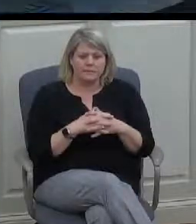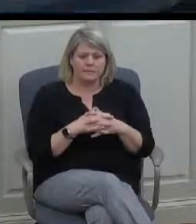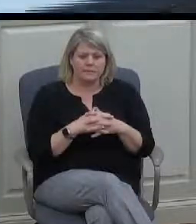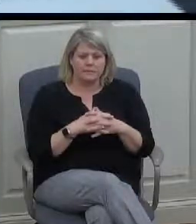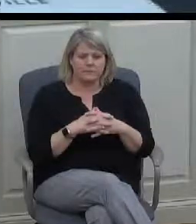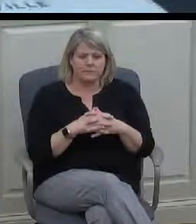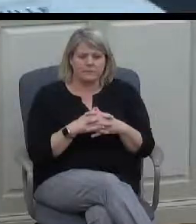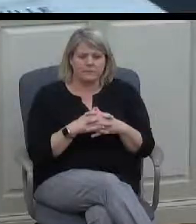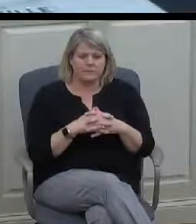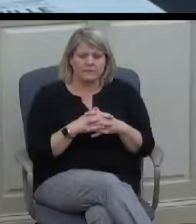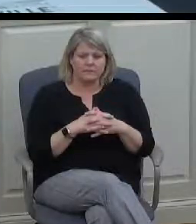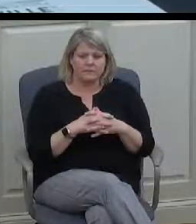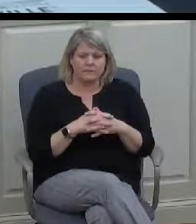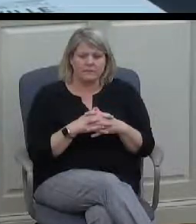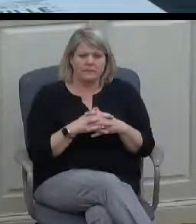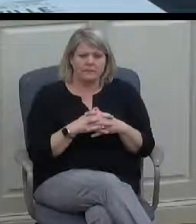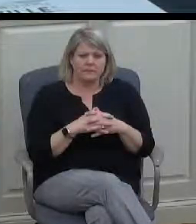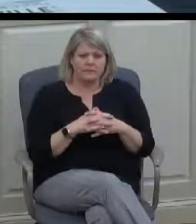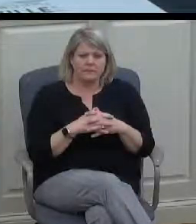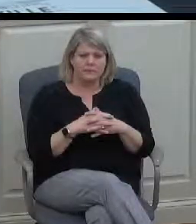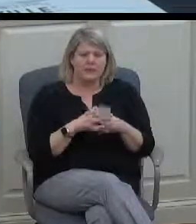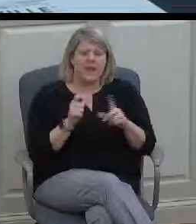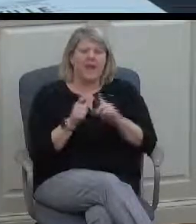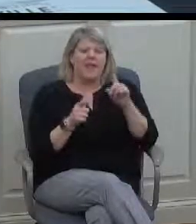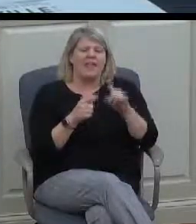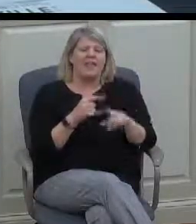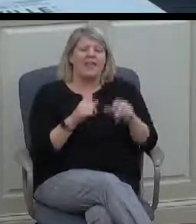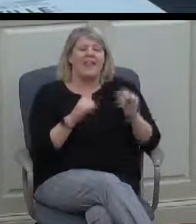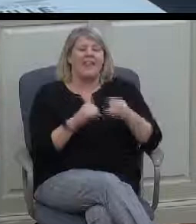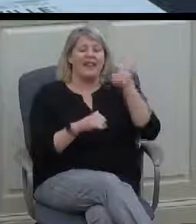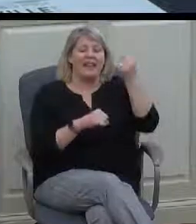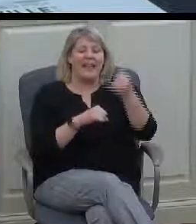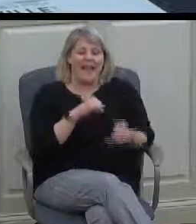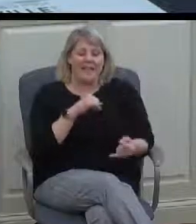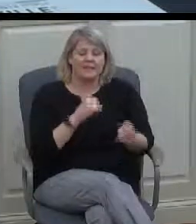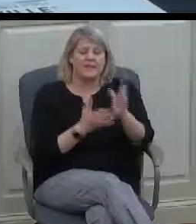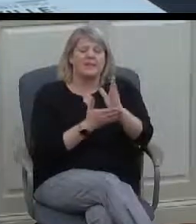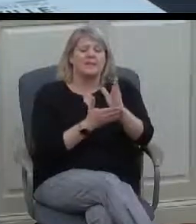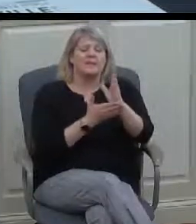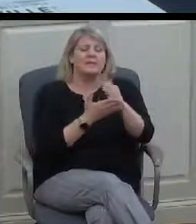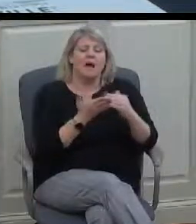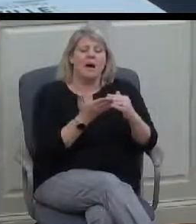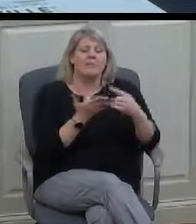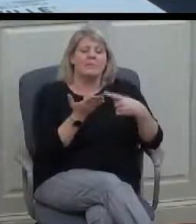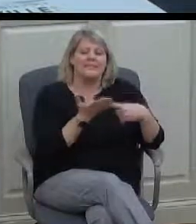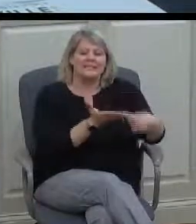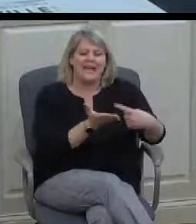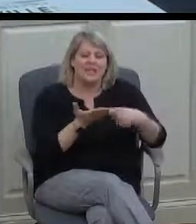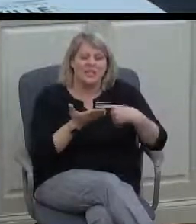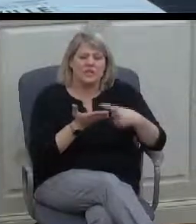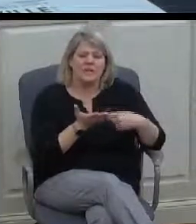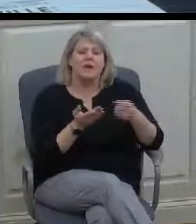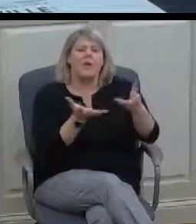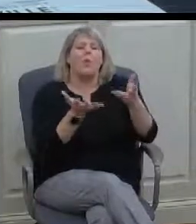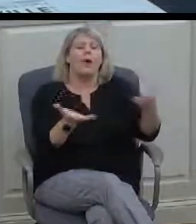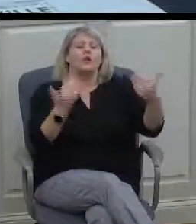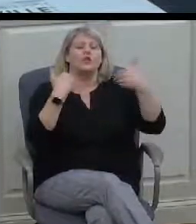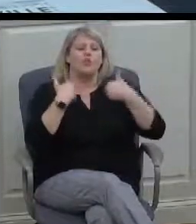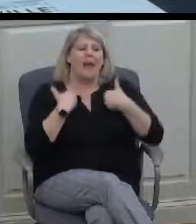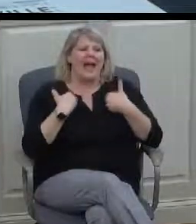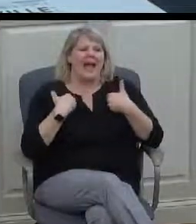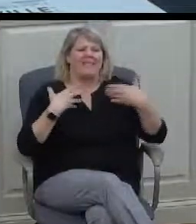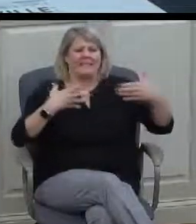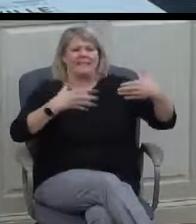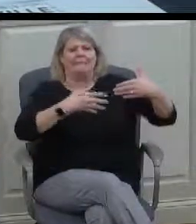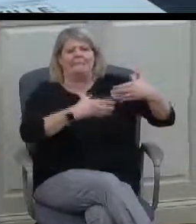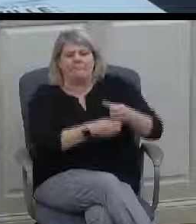And then kind of the end result of some discussion, I wanted to have a shorthand, a visual stamp, for